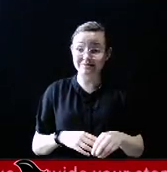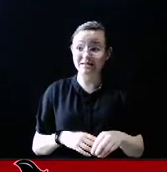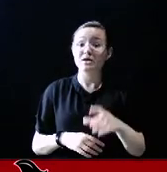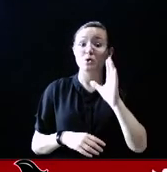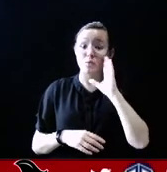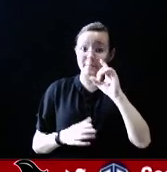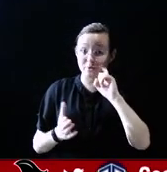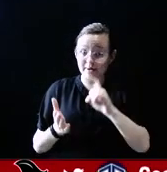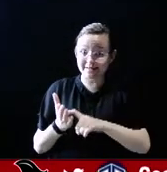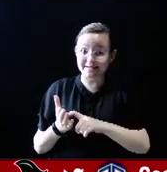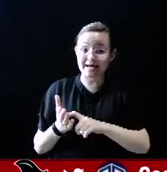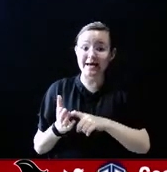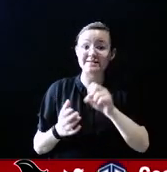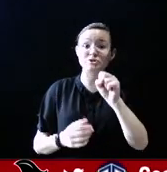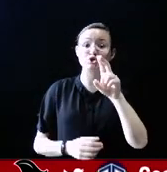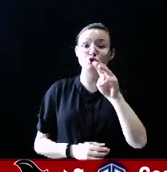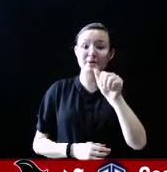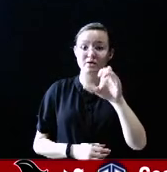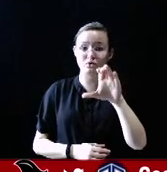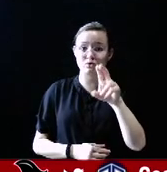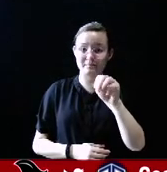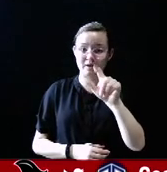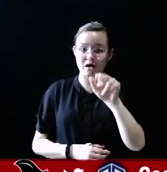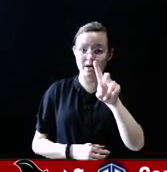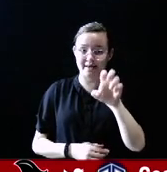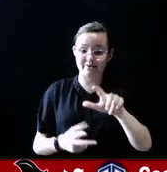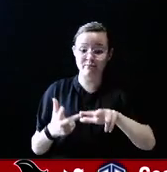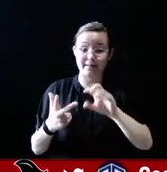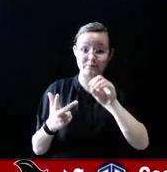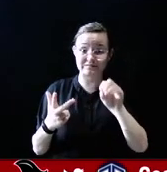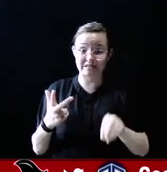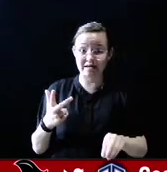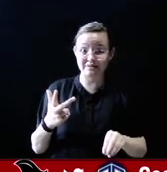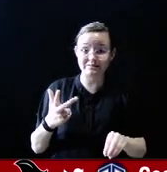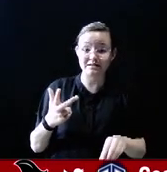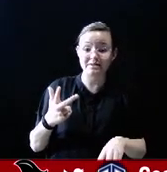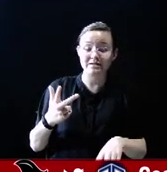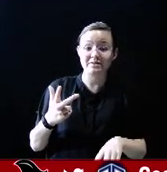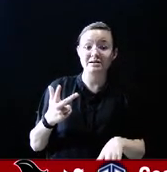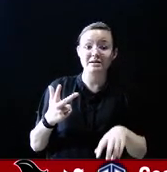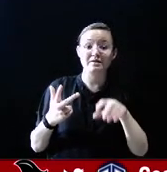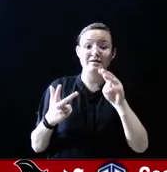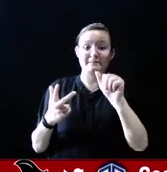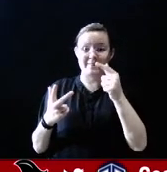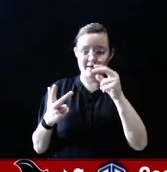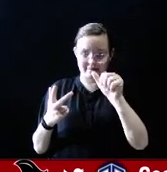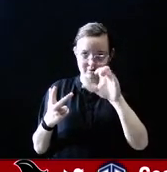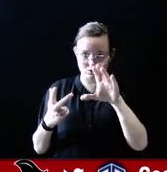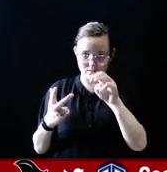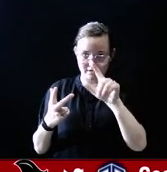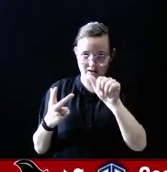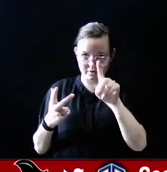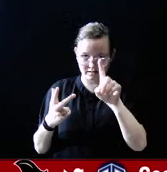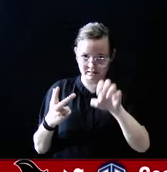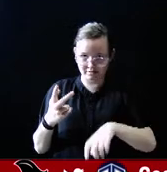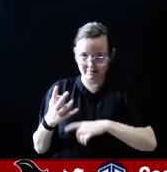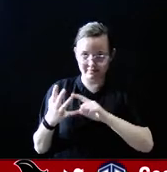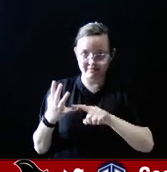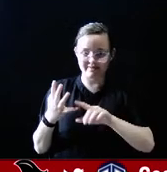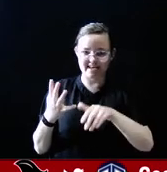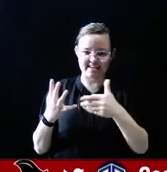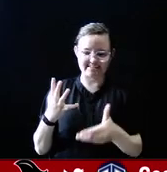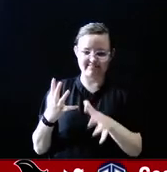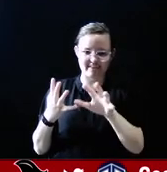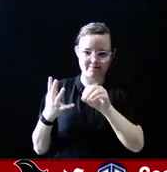will be recognized as summa cum laude, the next 3% of the class will be recognized as magna cum laude, and the next